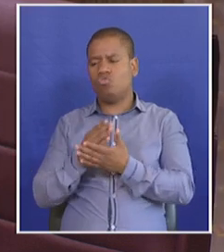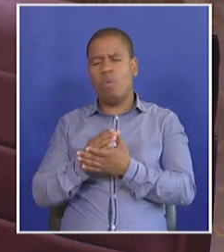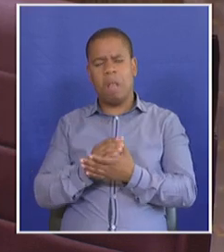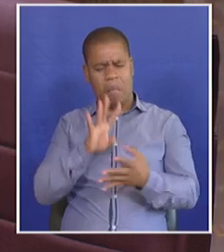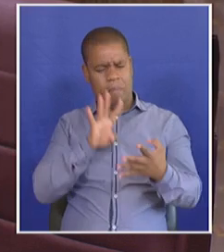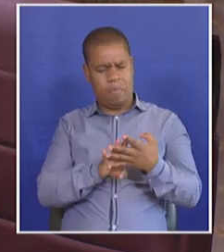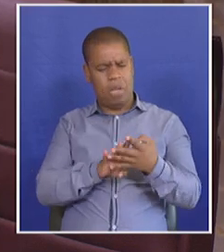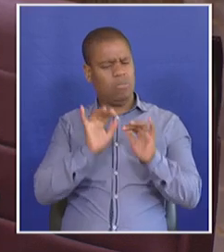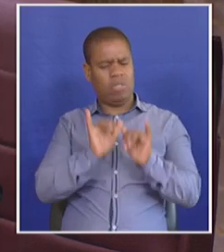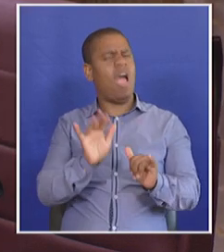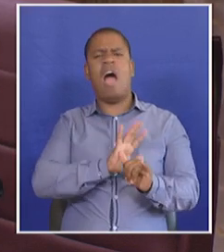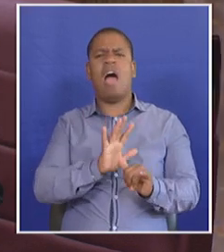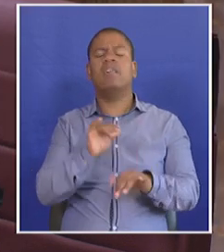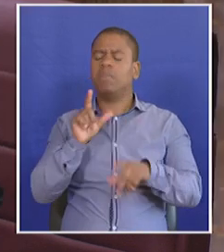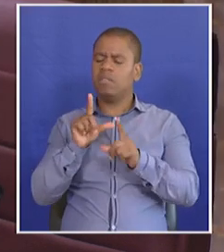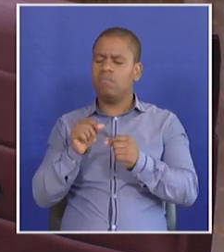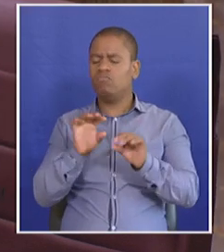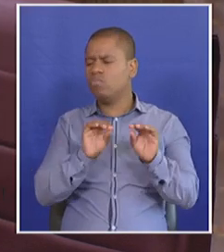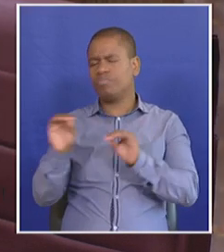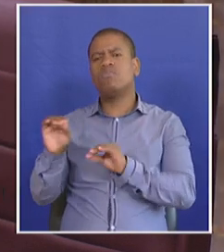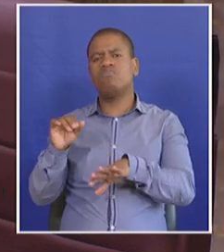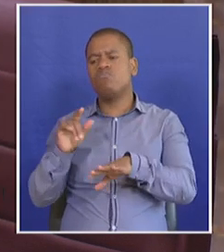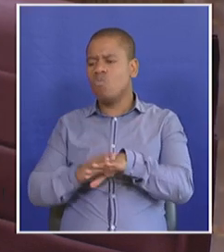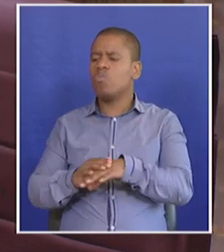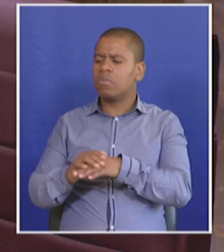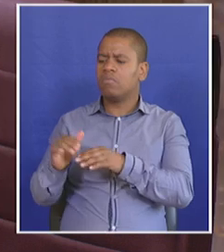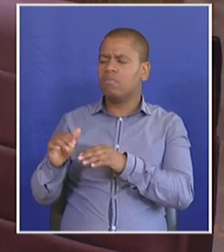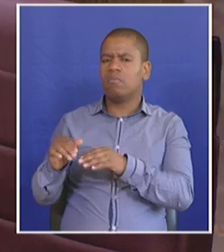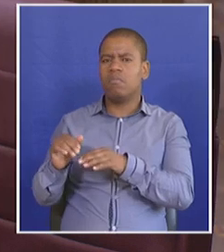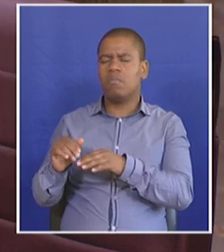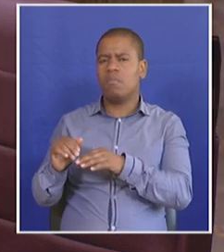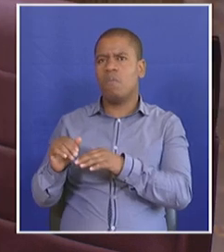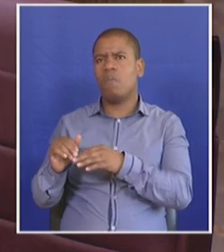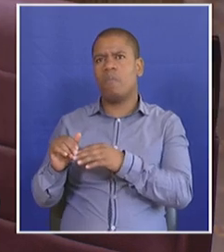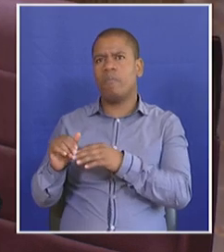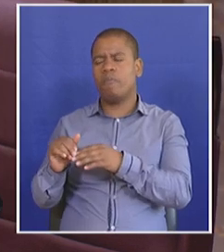they're awaiting trial, and that preferably that they don't go to prison